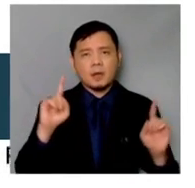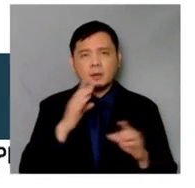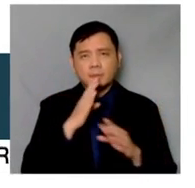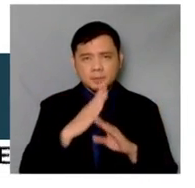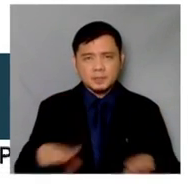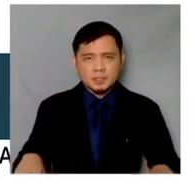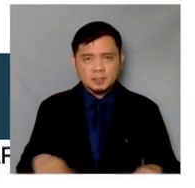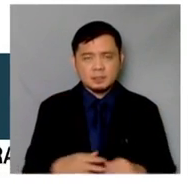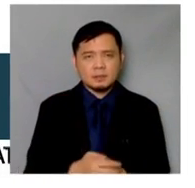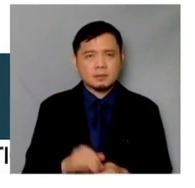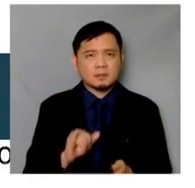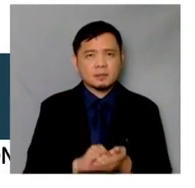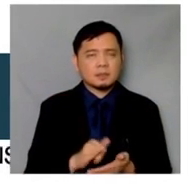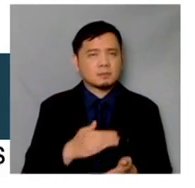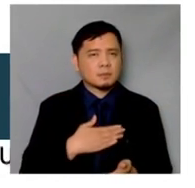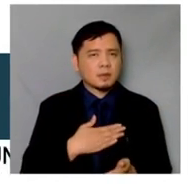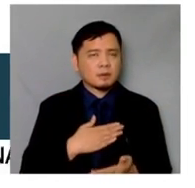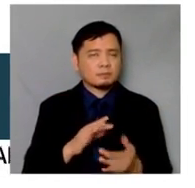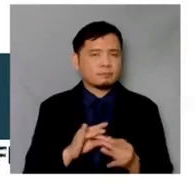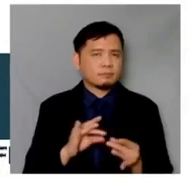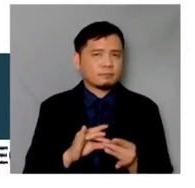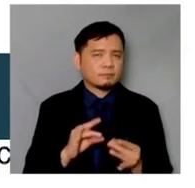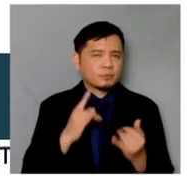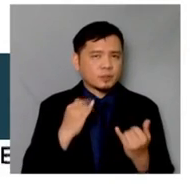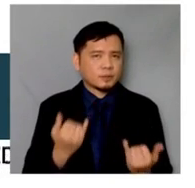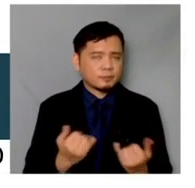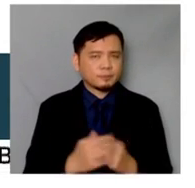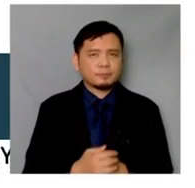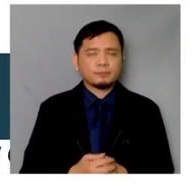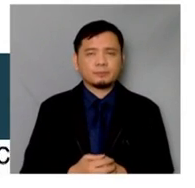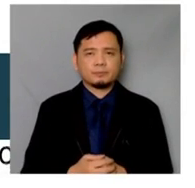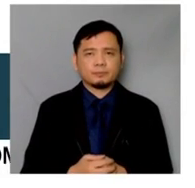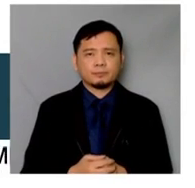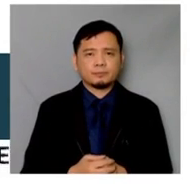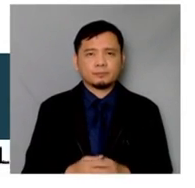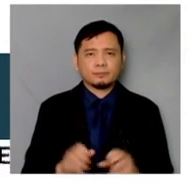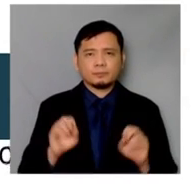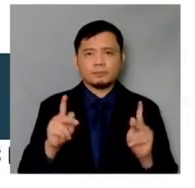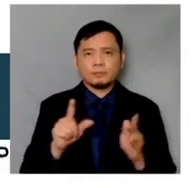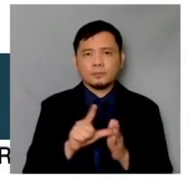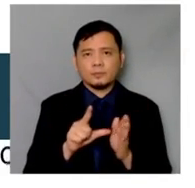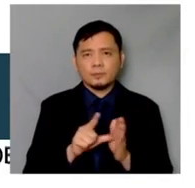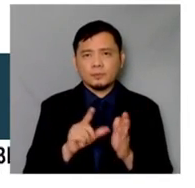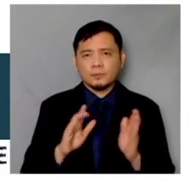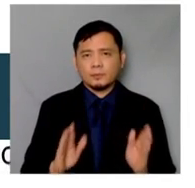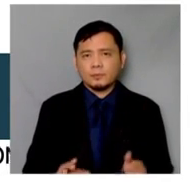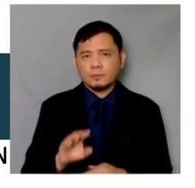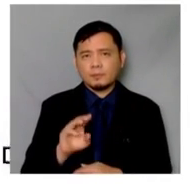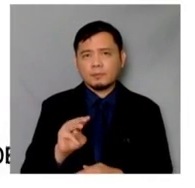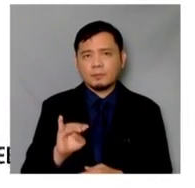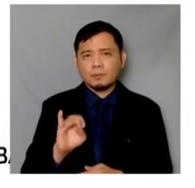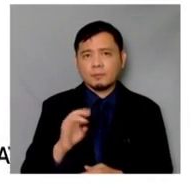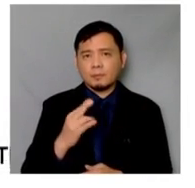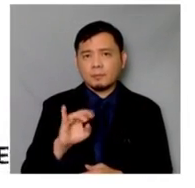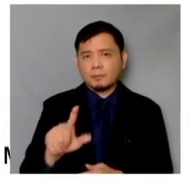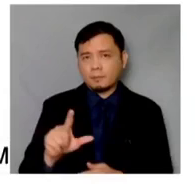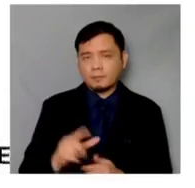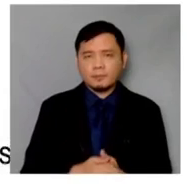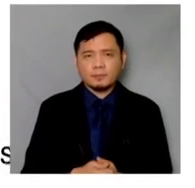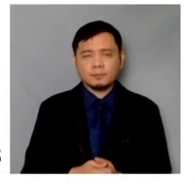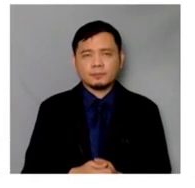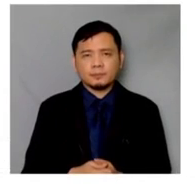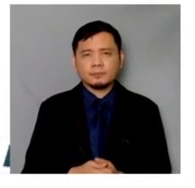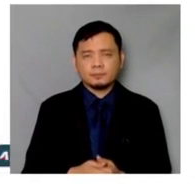That's what I can say about him right now. All right. Attorney Michael De Castro, legal counsel for Rafael Ragos. Grateful you